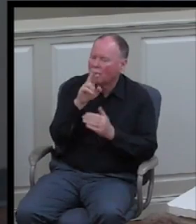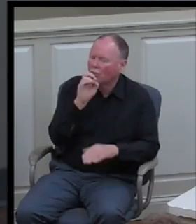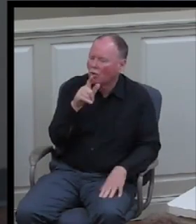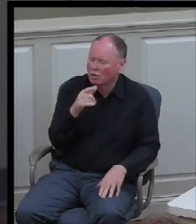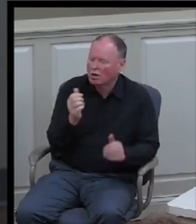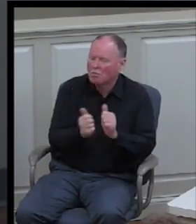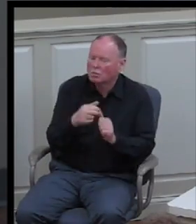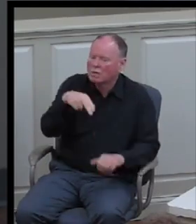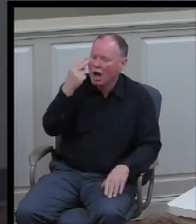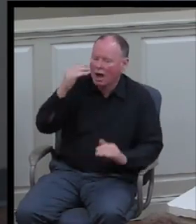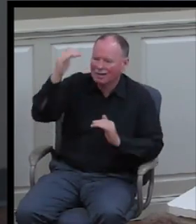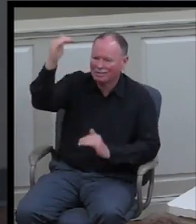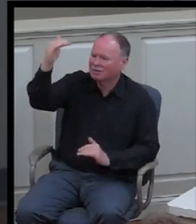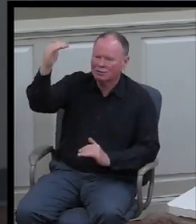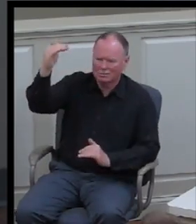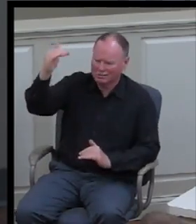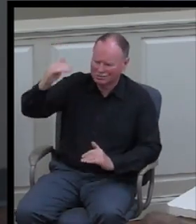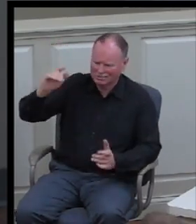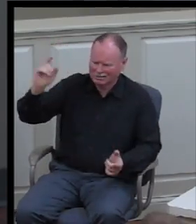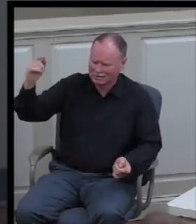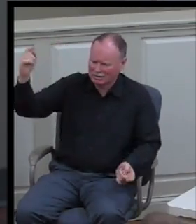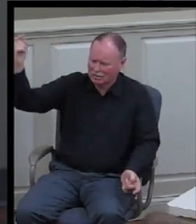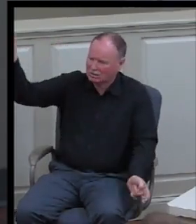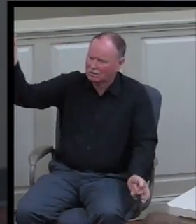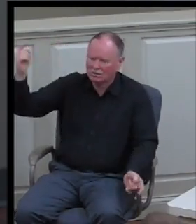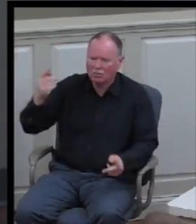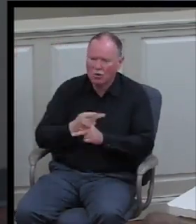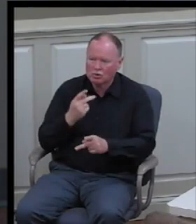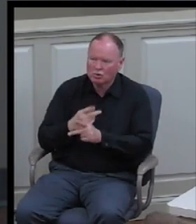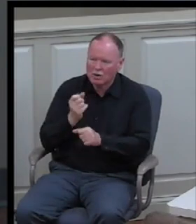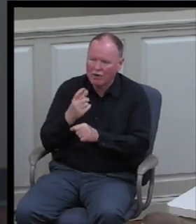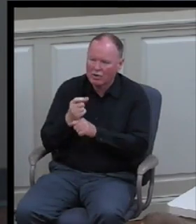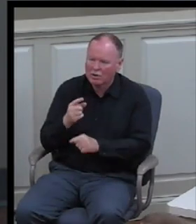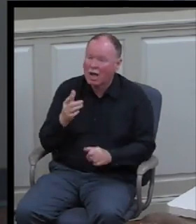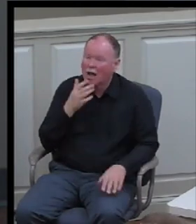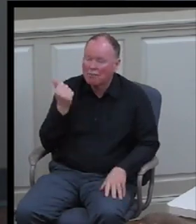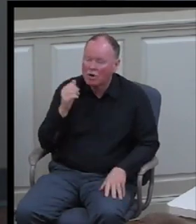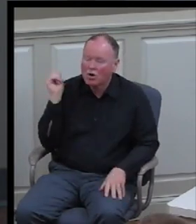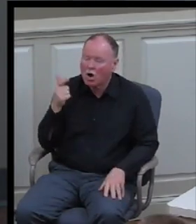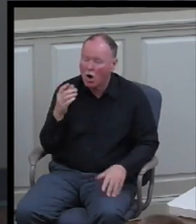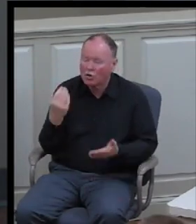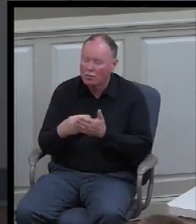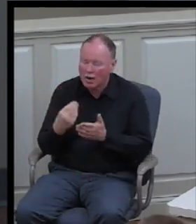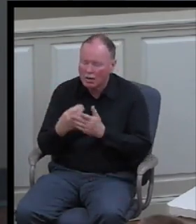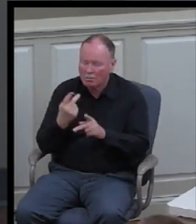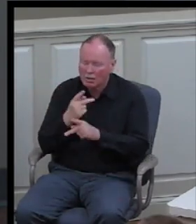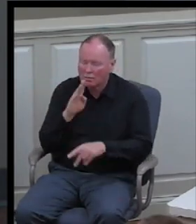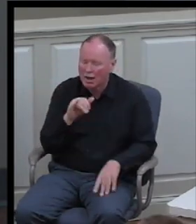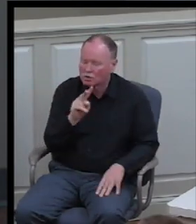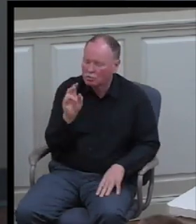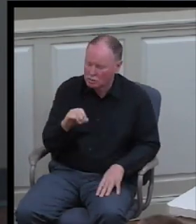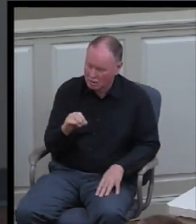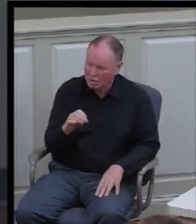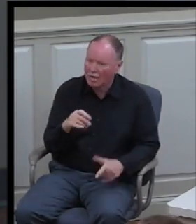paid, the disparity continues to increase. A better way to do it is to take all of your salary amount, multiply that by the